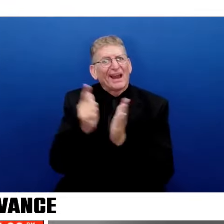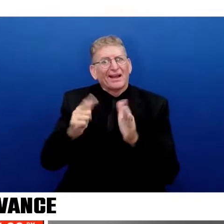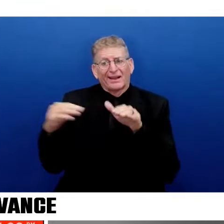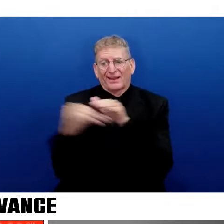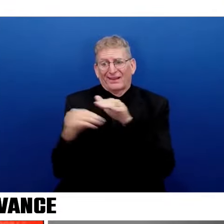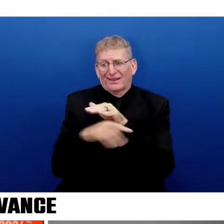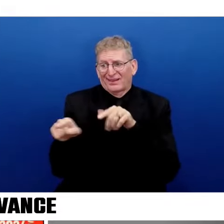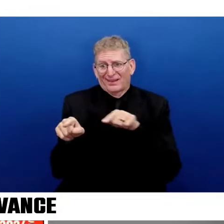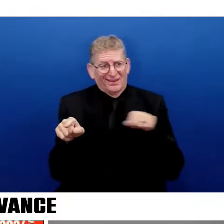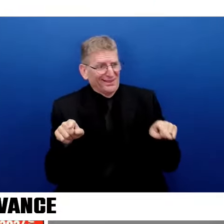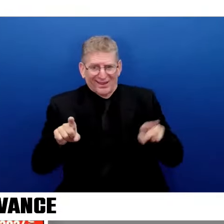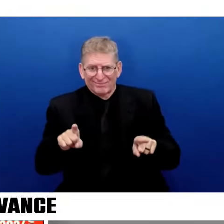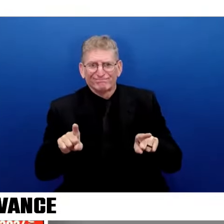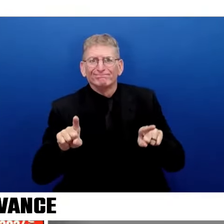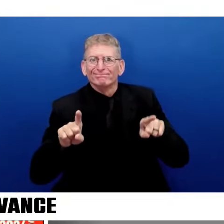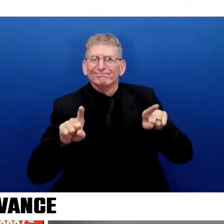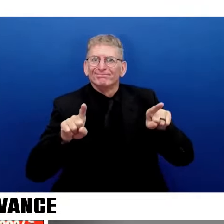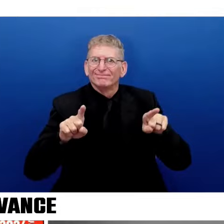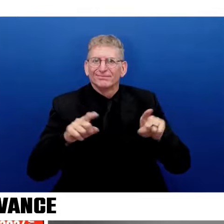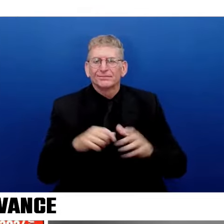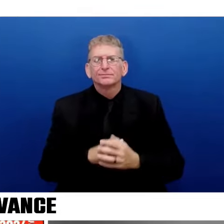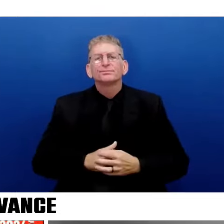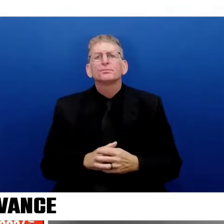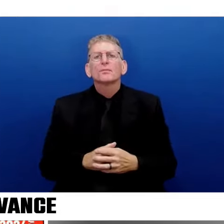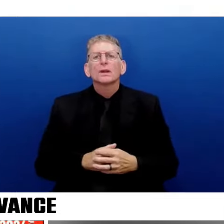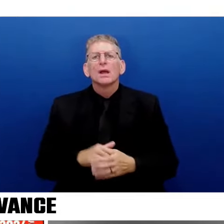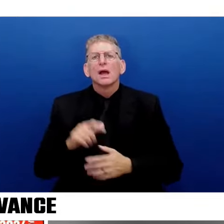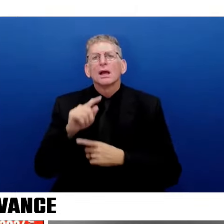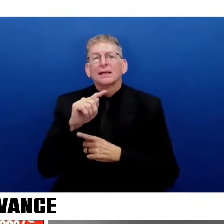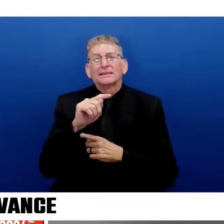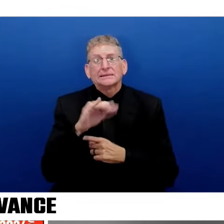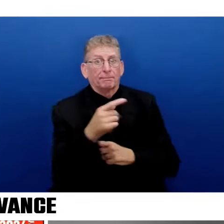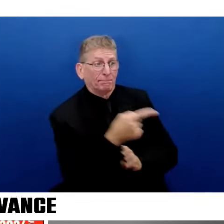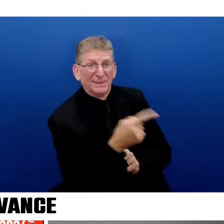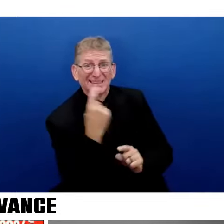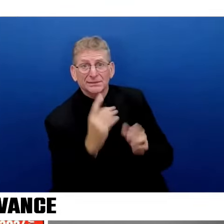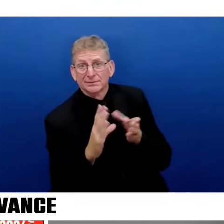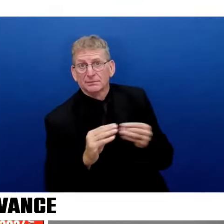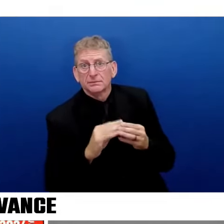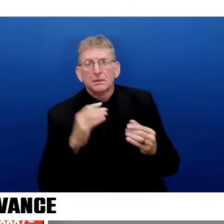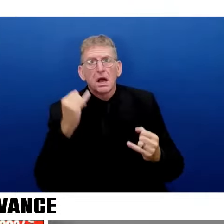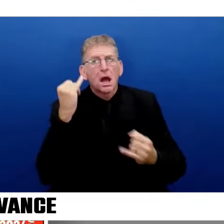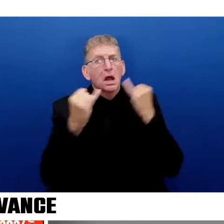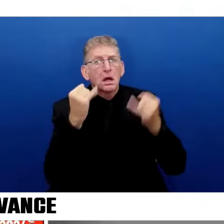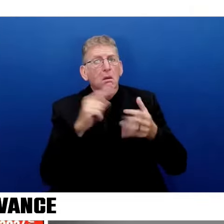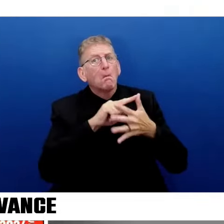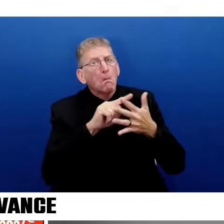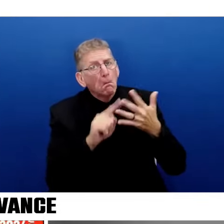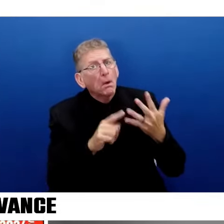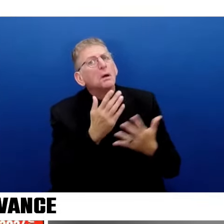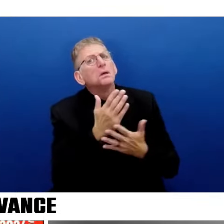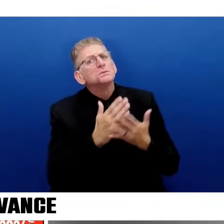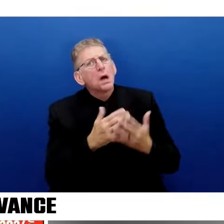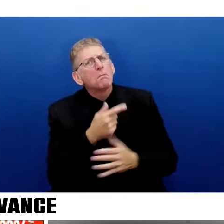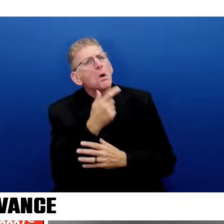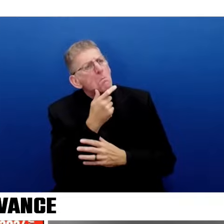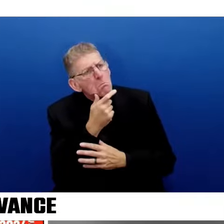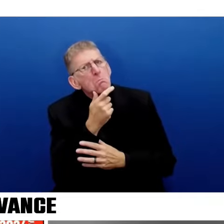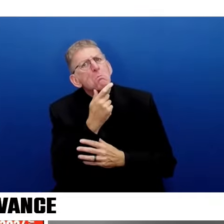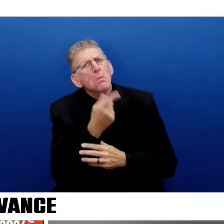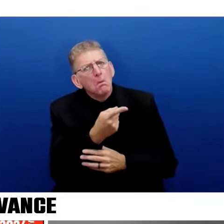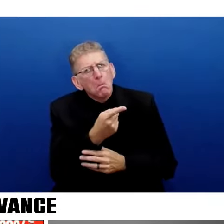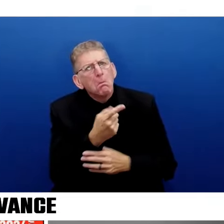Harris's leadership. Now, Tim just mentioned a bunch of ideas. Now, some of those ideas I actually think are halfway decent, and some of them I disagree with, but the most important thing here